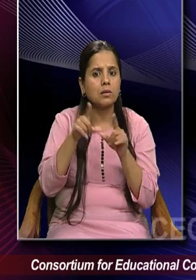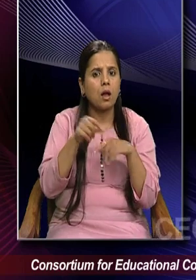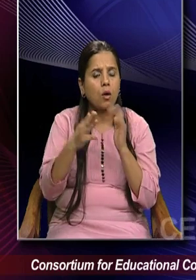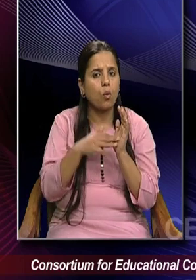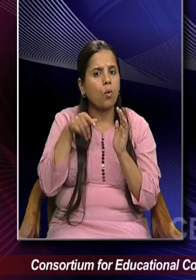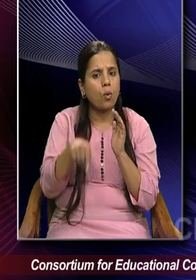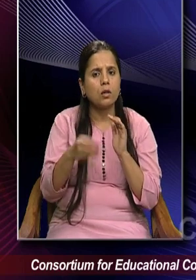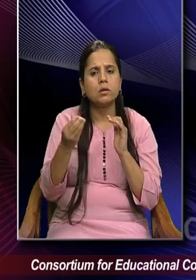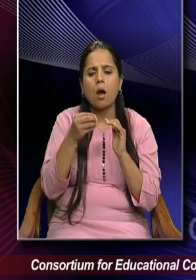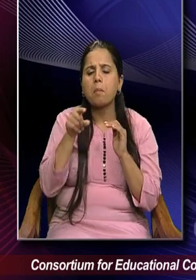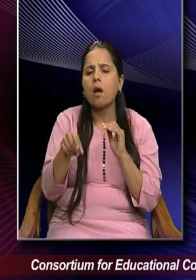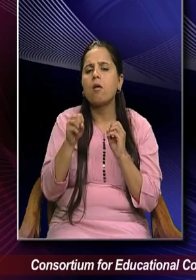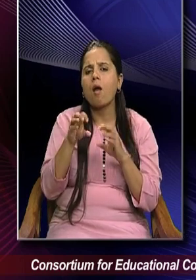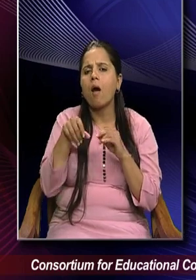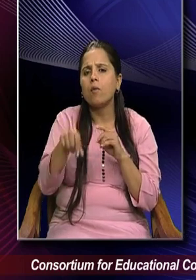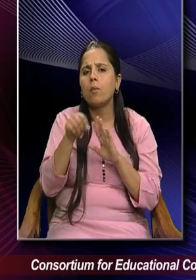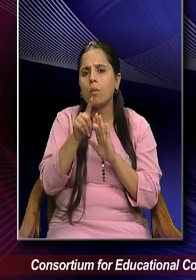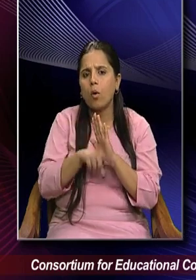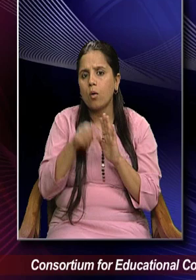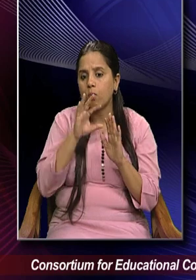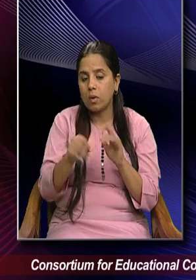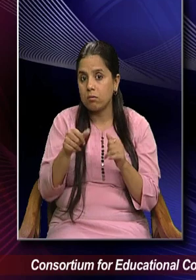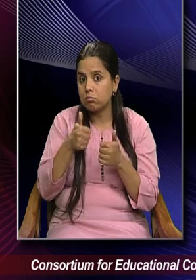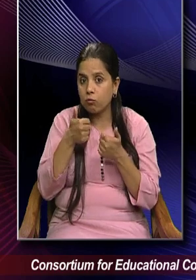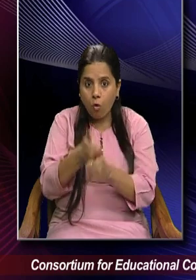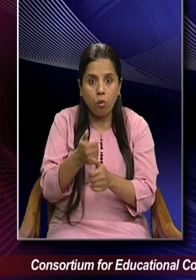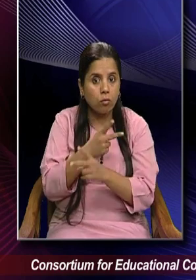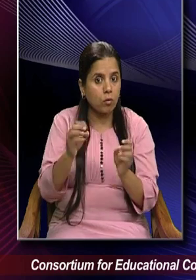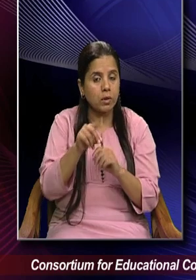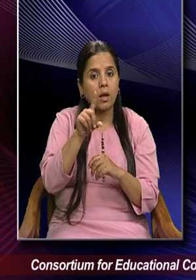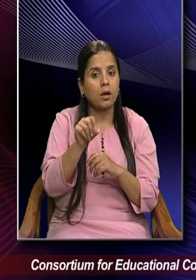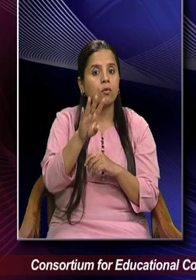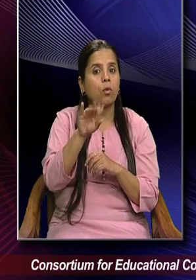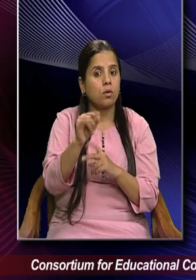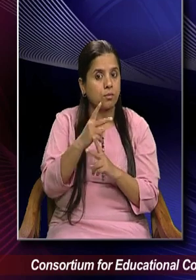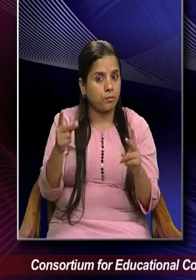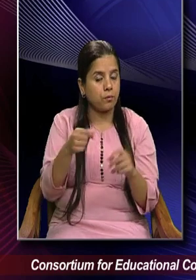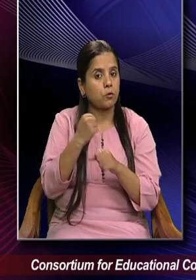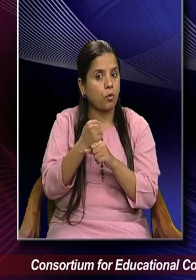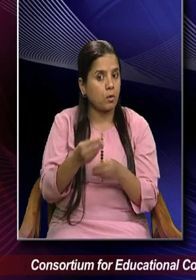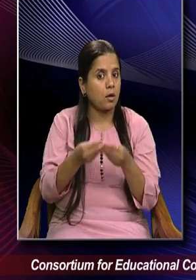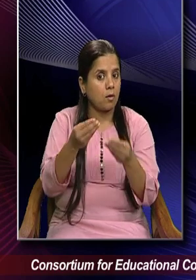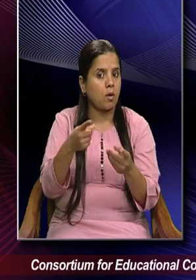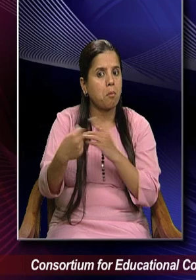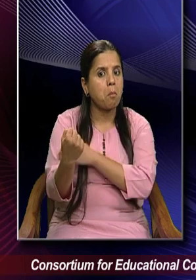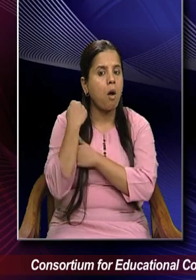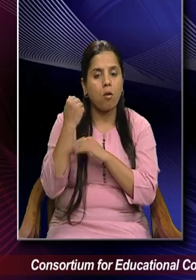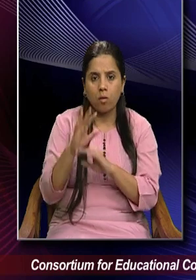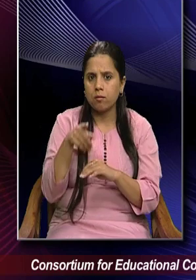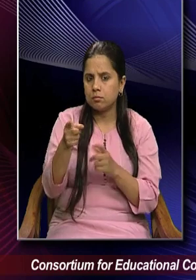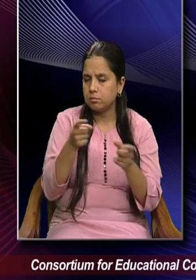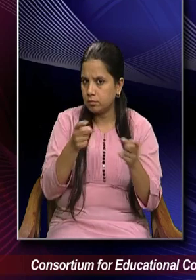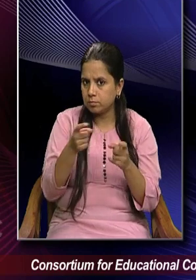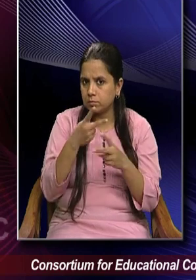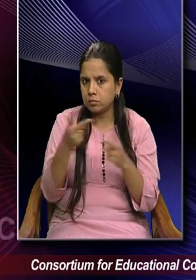policies, executive orders, and the Foreigner Act of 1946, which gives the government broad powers to regulate